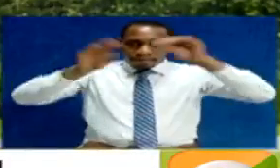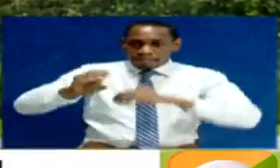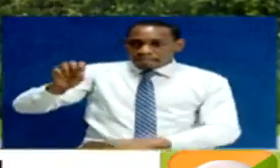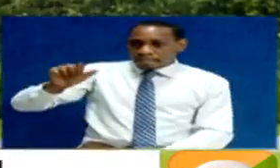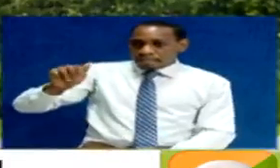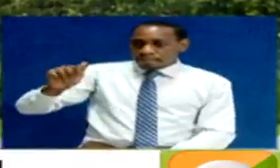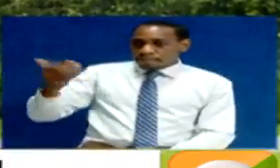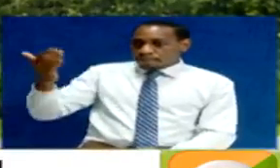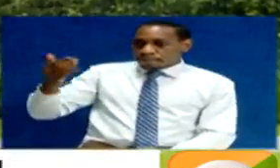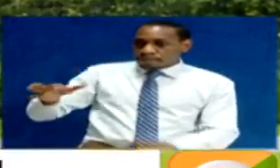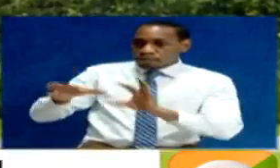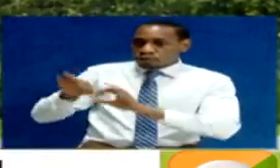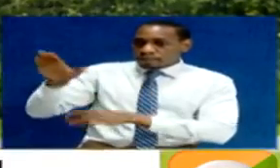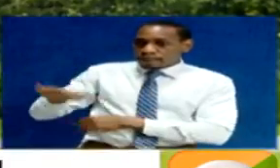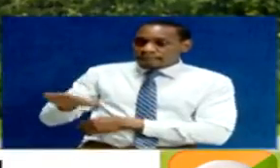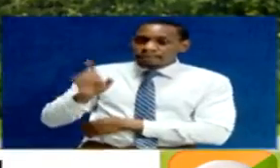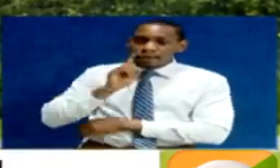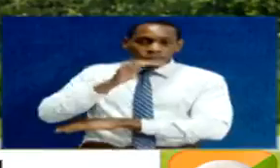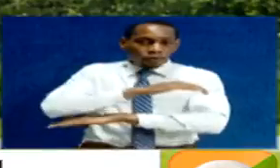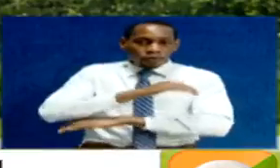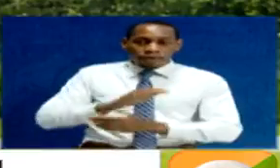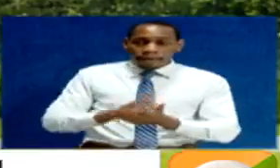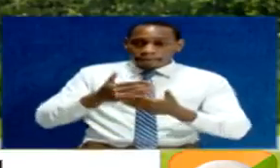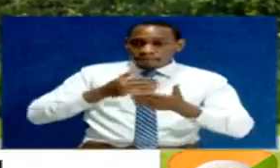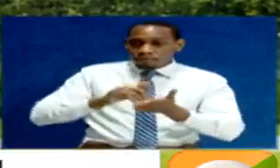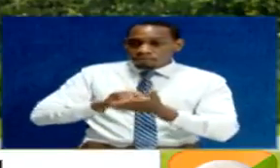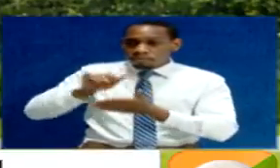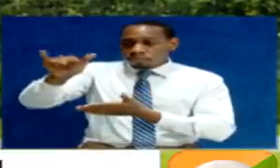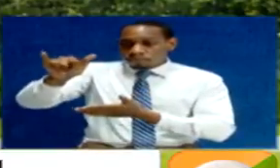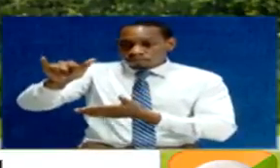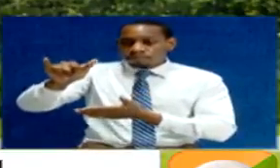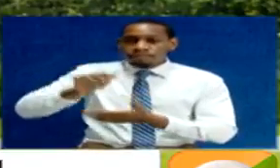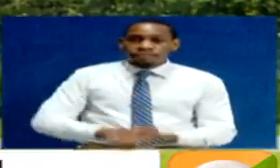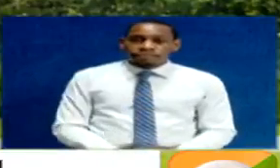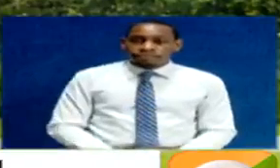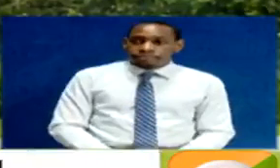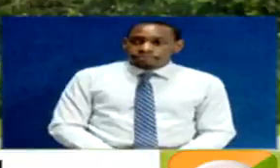a joint sitting of parliament tomorrow afternoon before her departure from Nairobi.